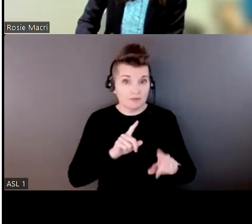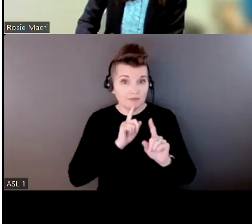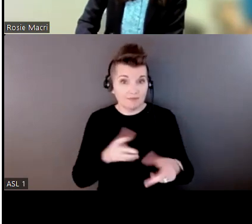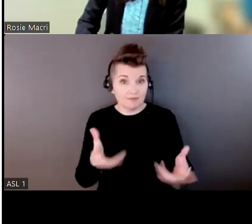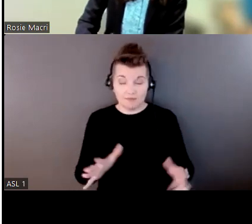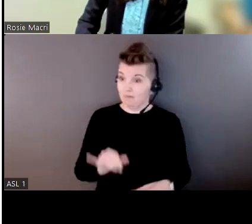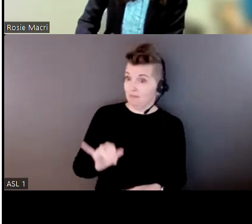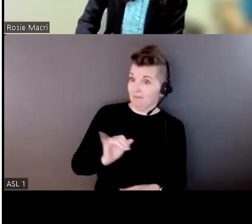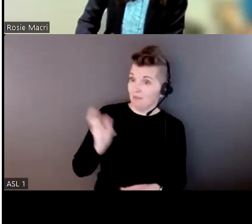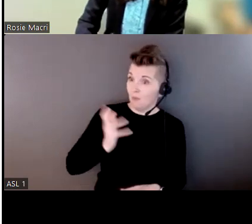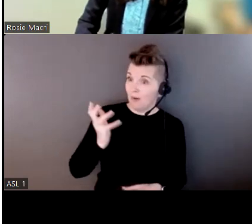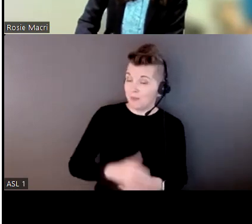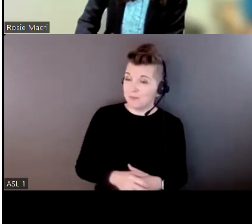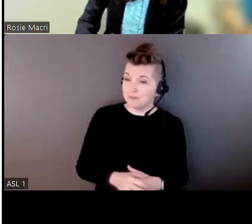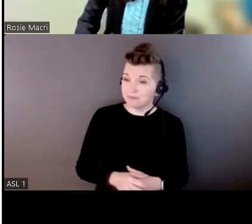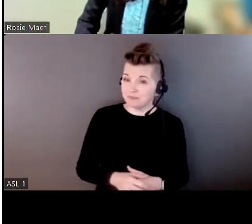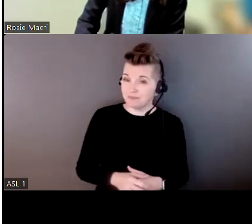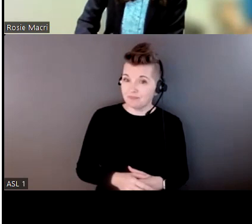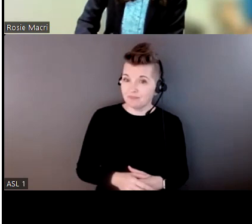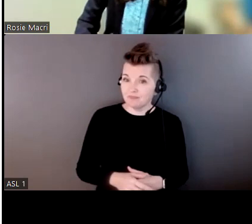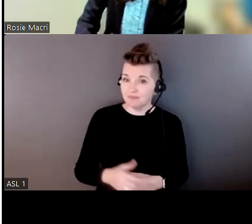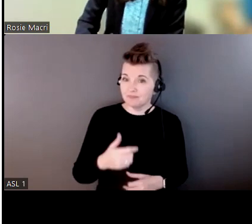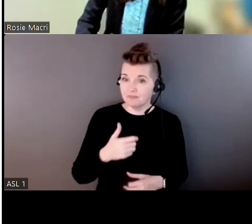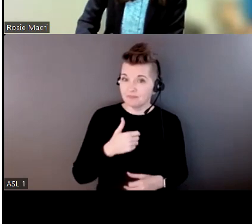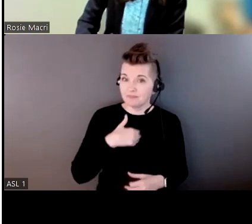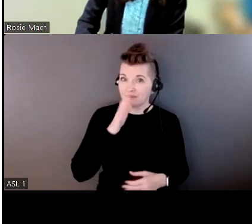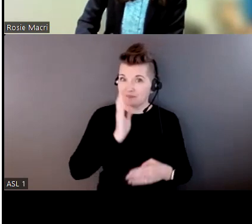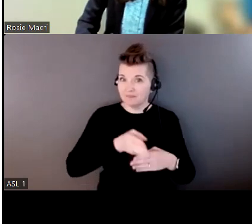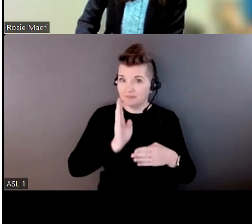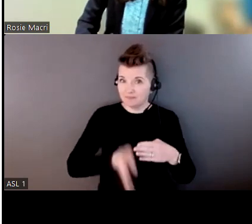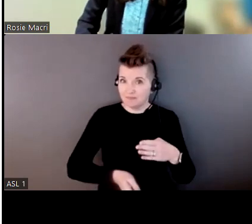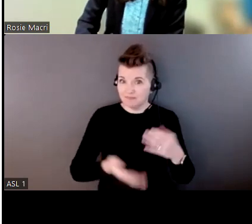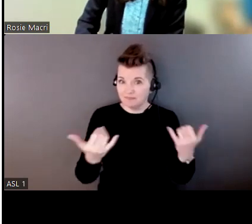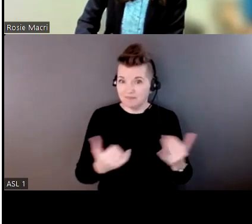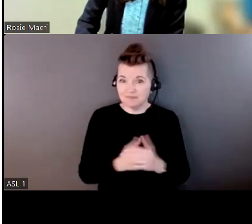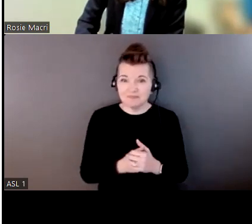wow. Great. I'm just going to stop the poll.